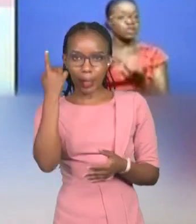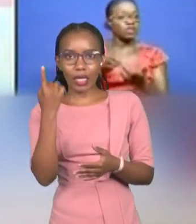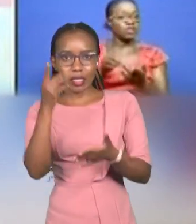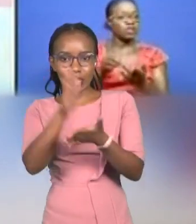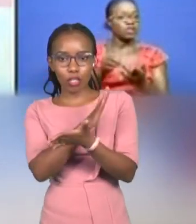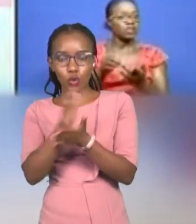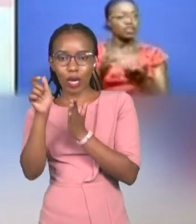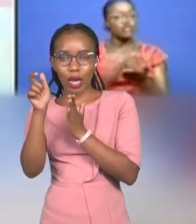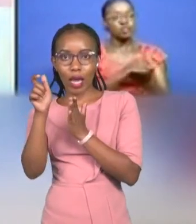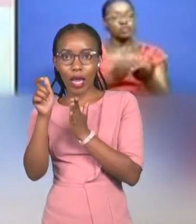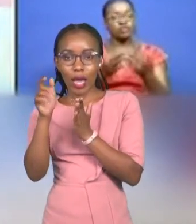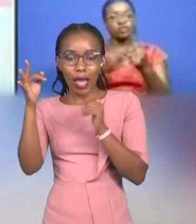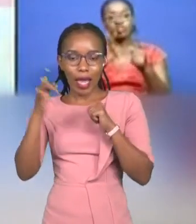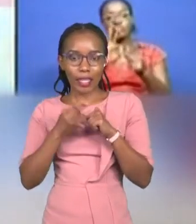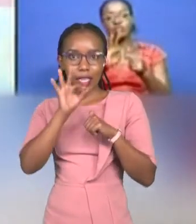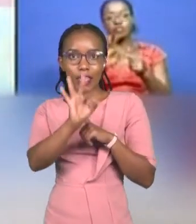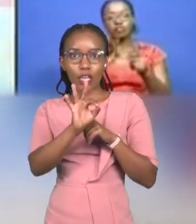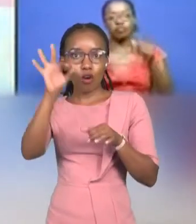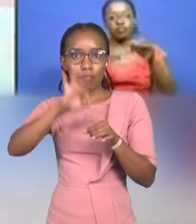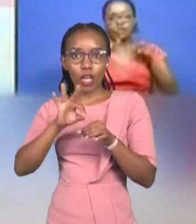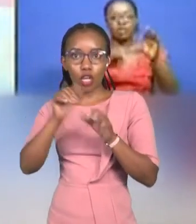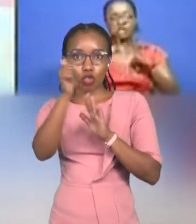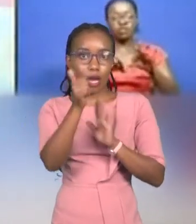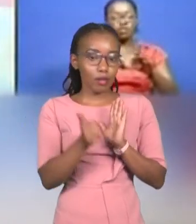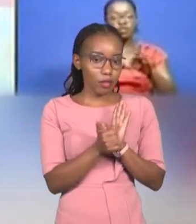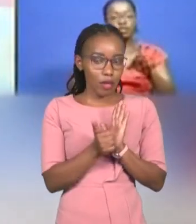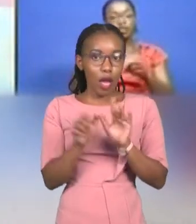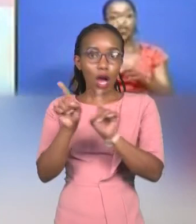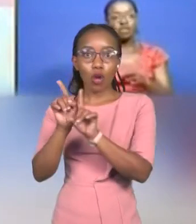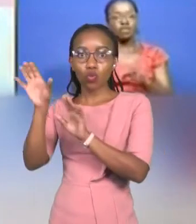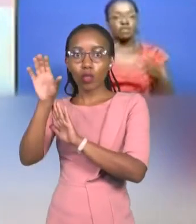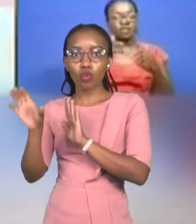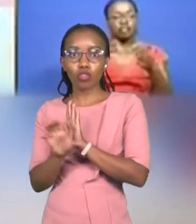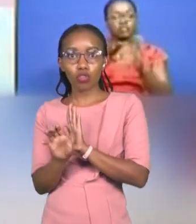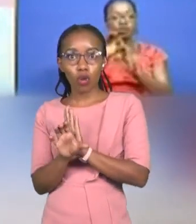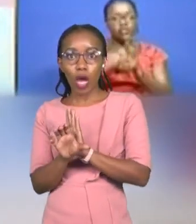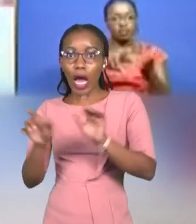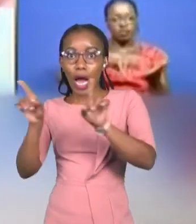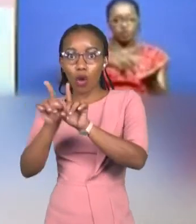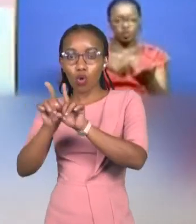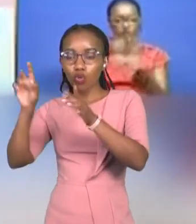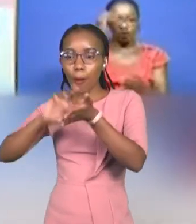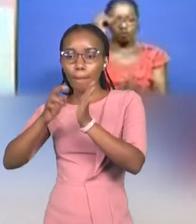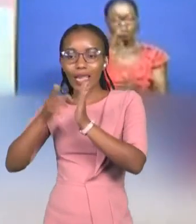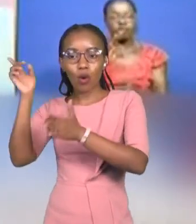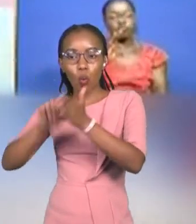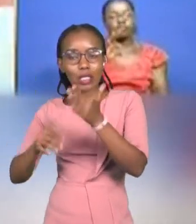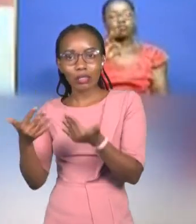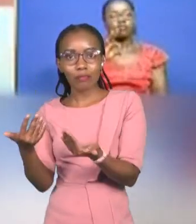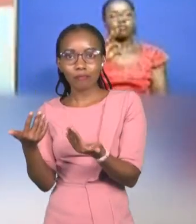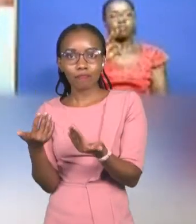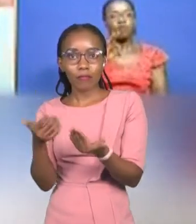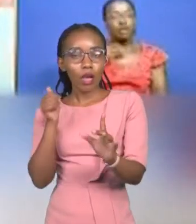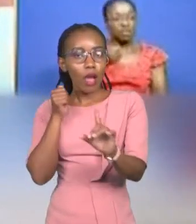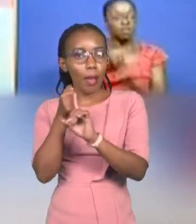Section 83 of the Elections Act vis-a-vis the Constitution. And the meaning of the